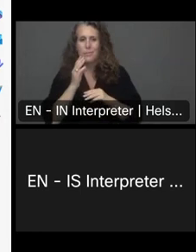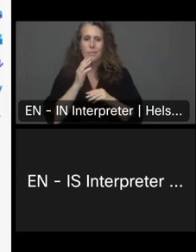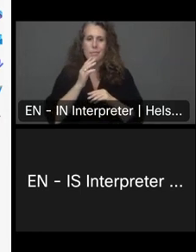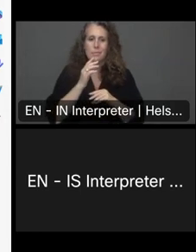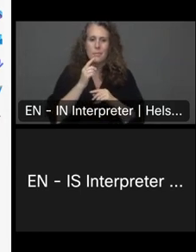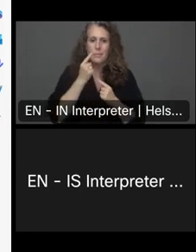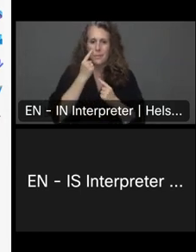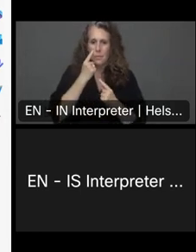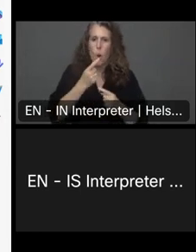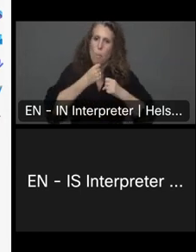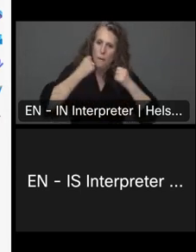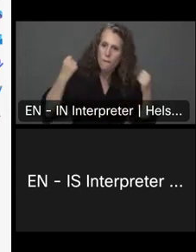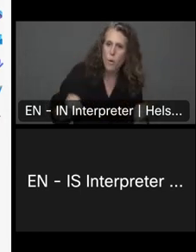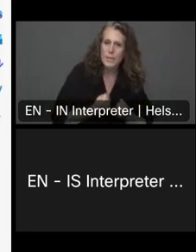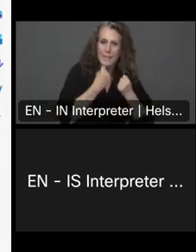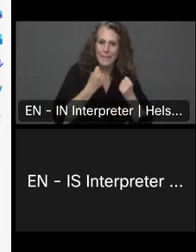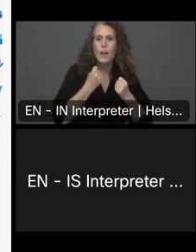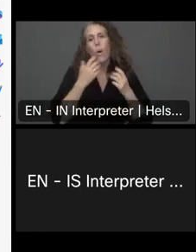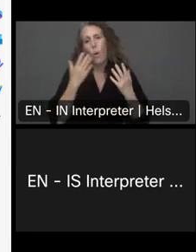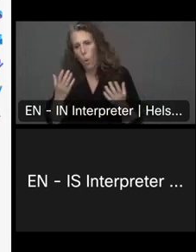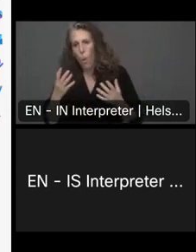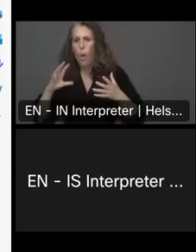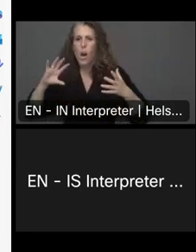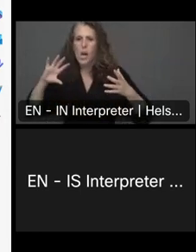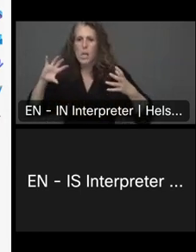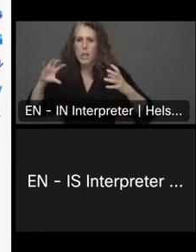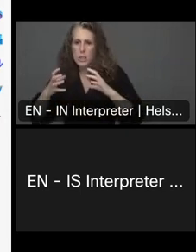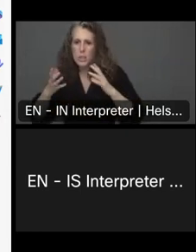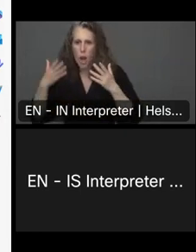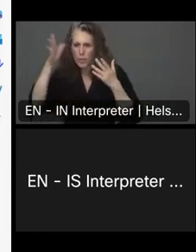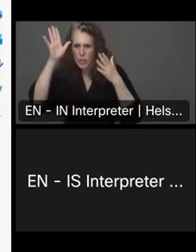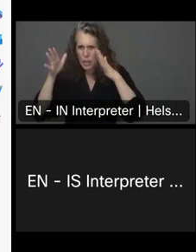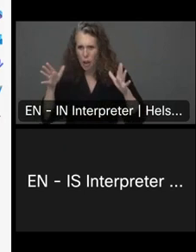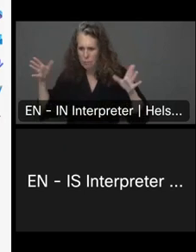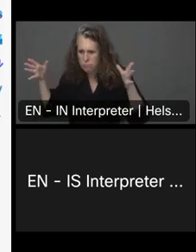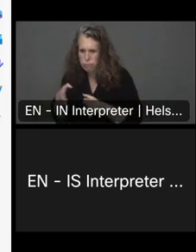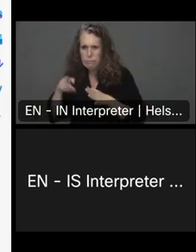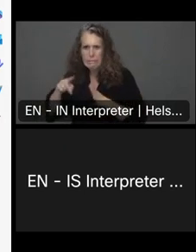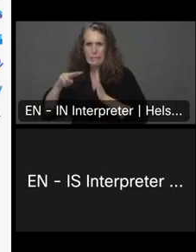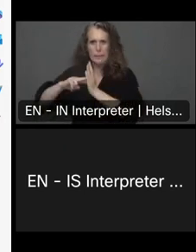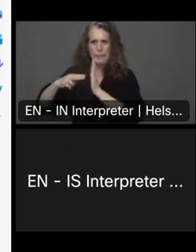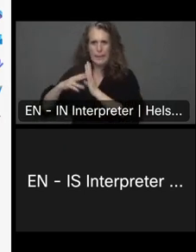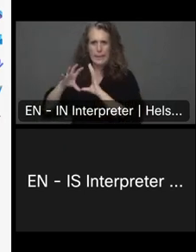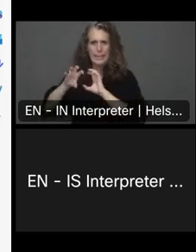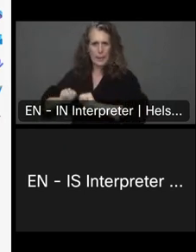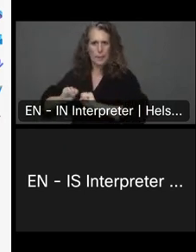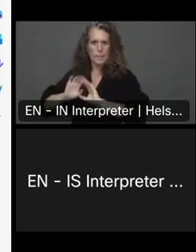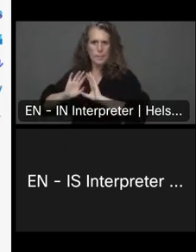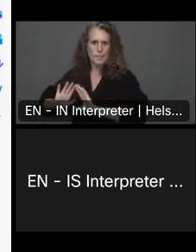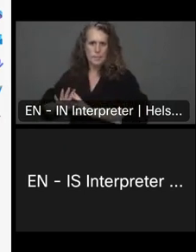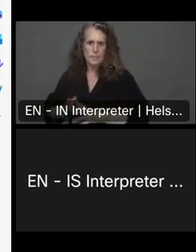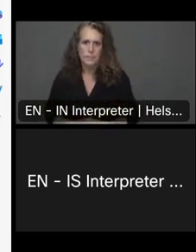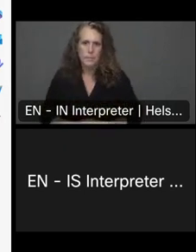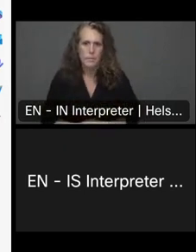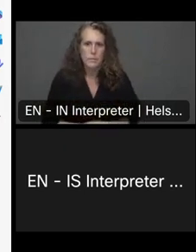the one hand and economy or cost on the other. Not necessarily just distinctness or clarity, unless